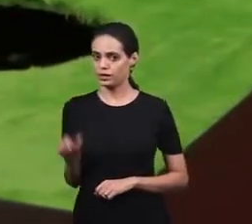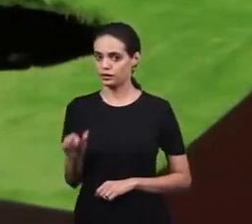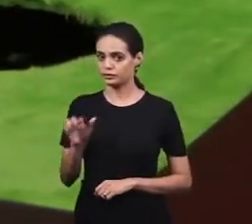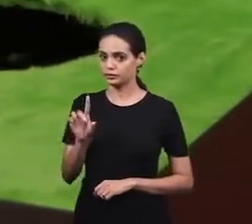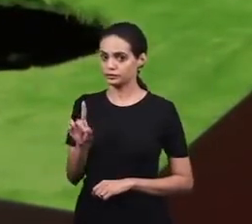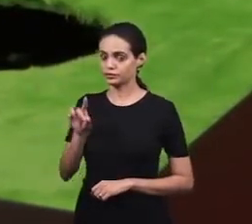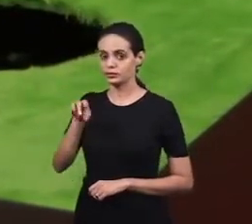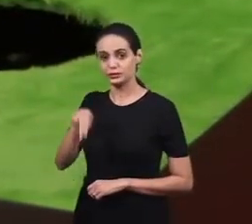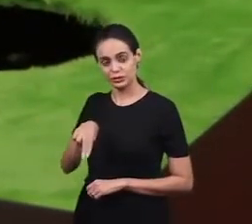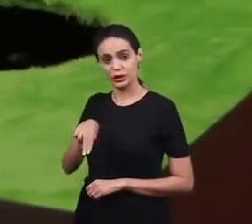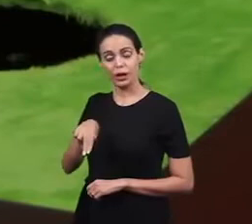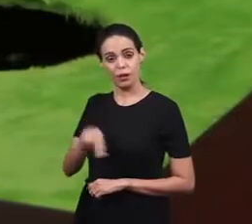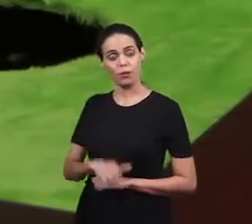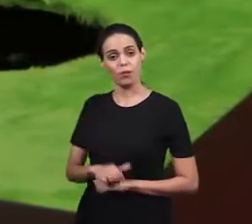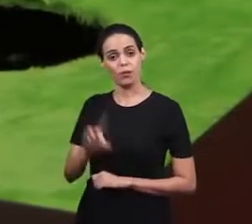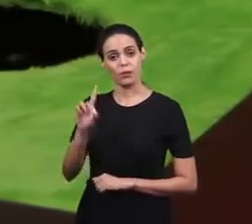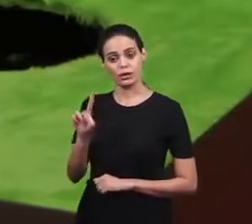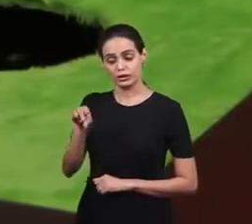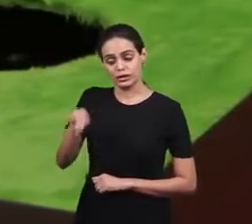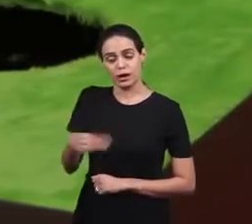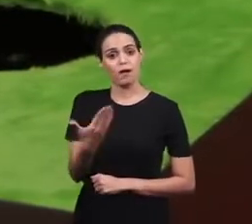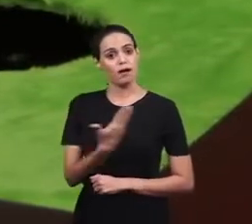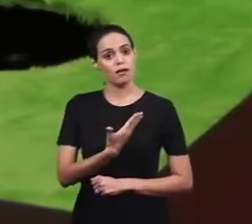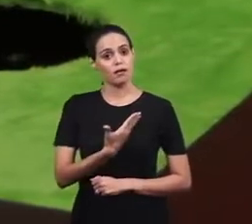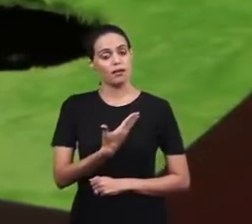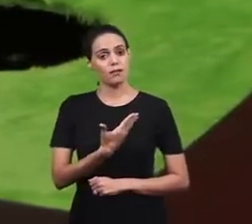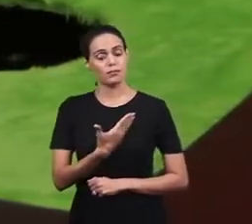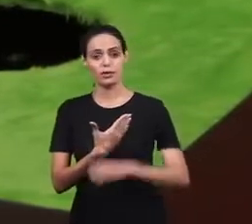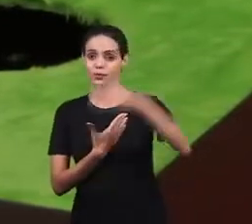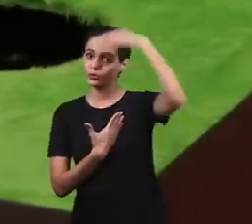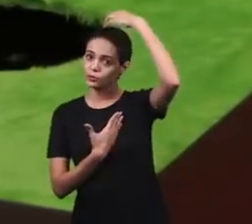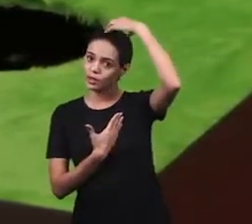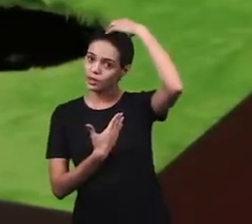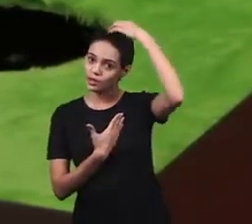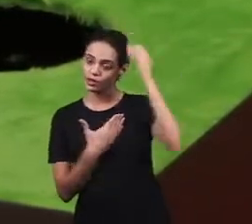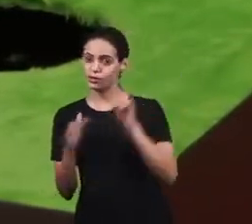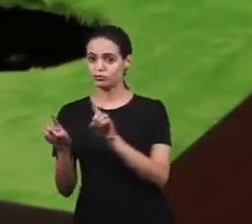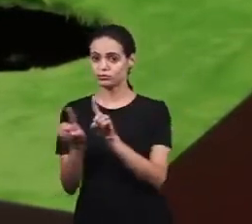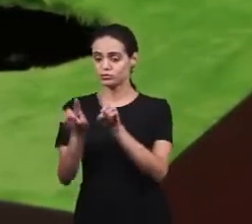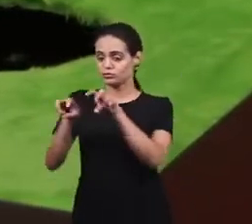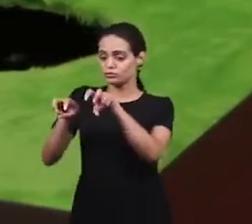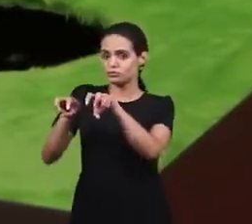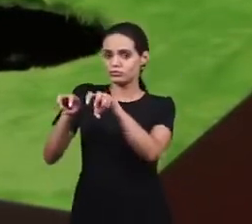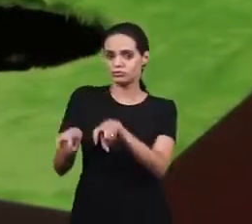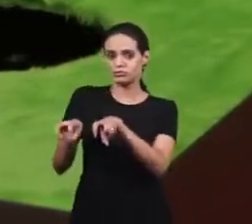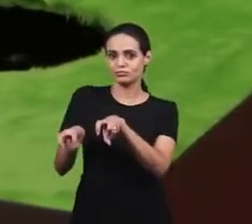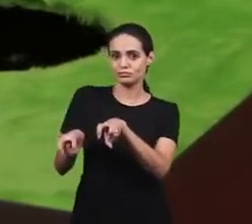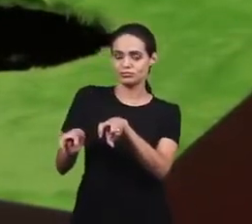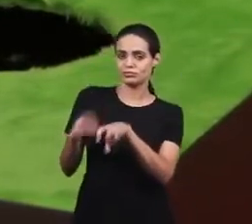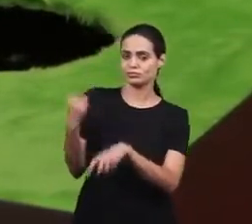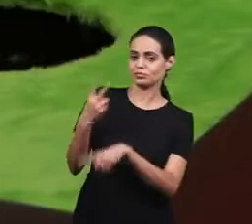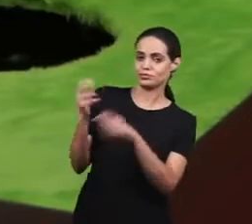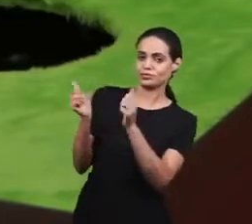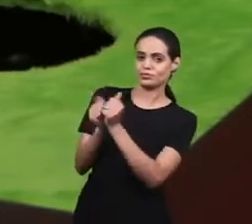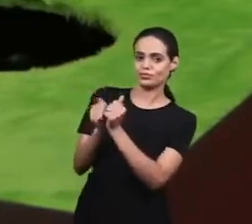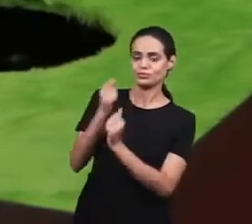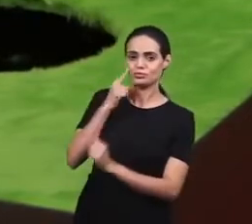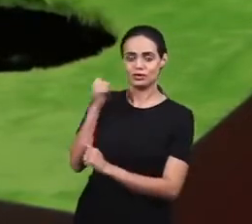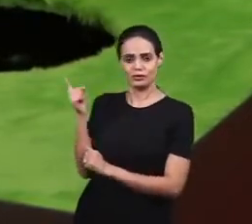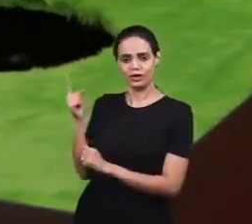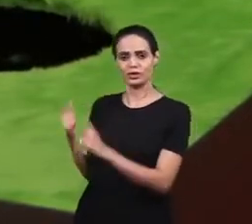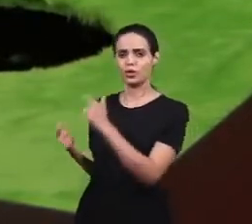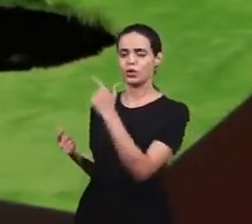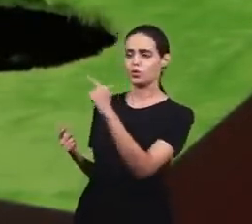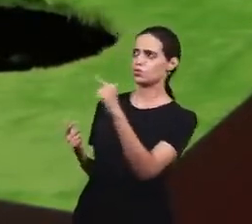king loved Daniel? They were friends. So Daniel was always near him. And these other people were